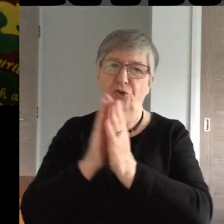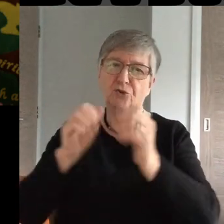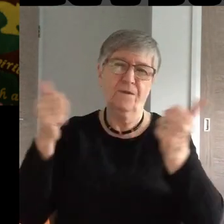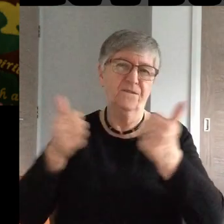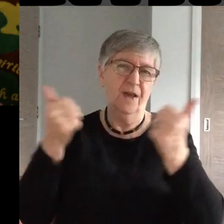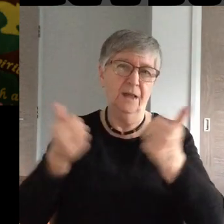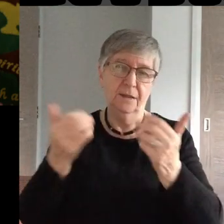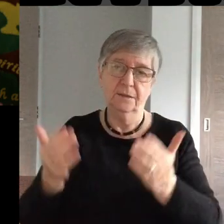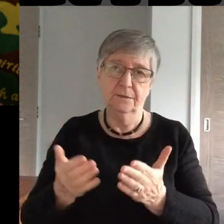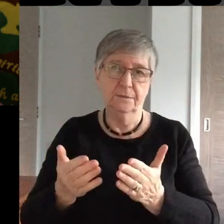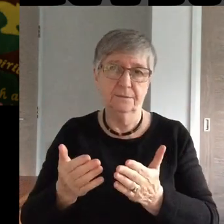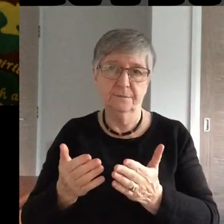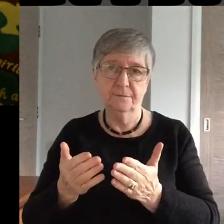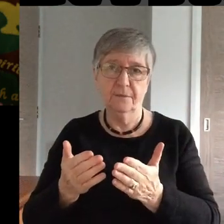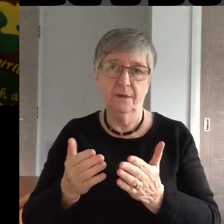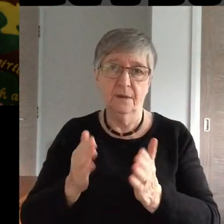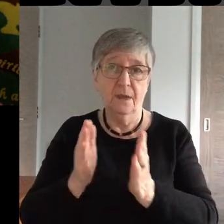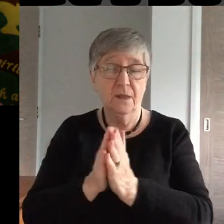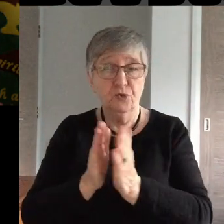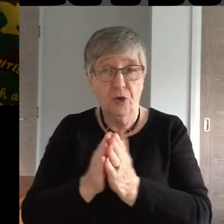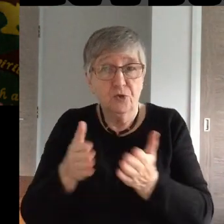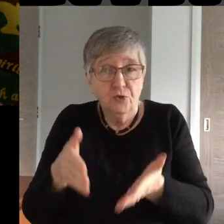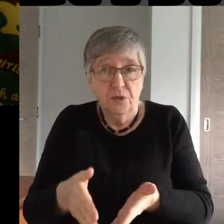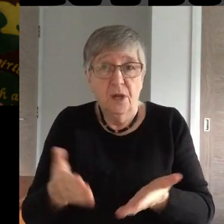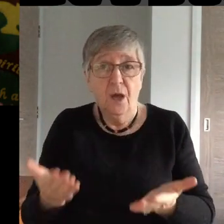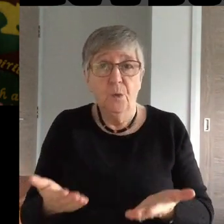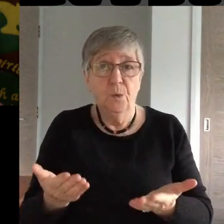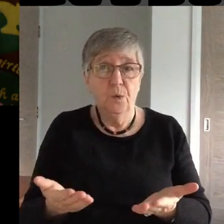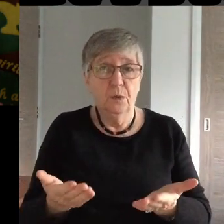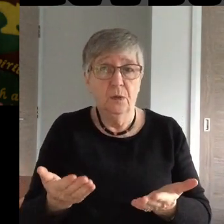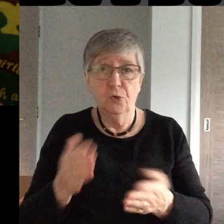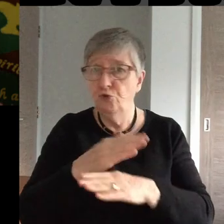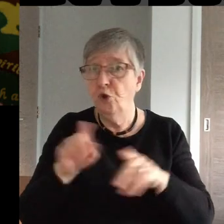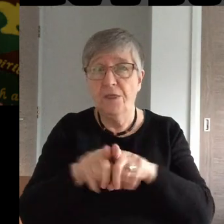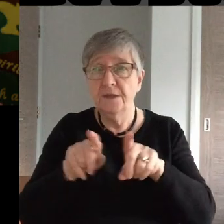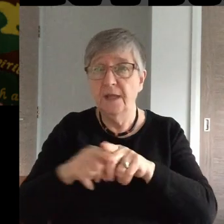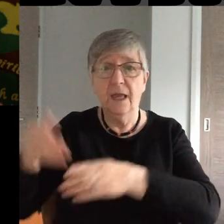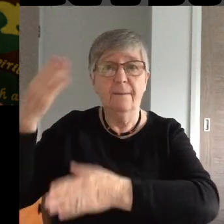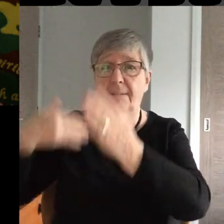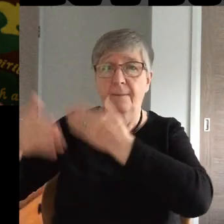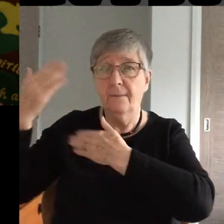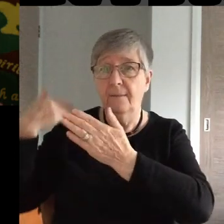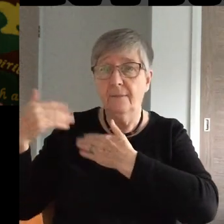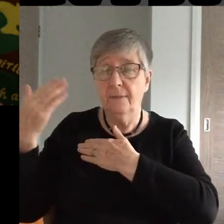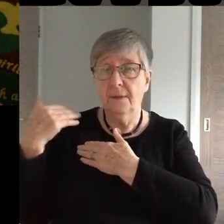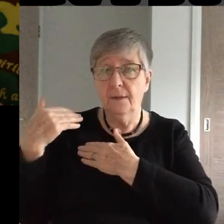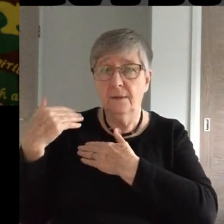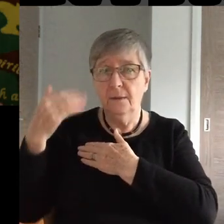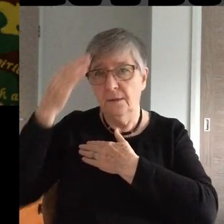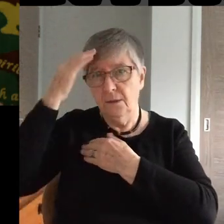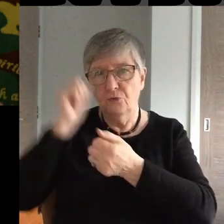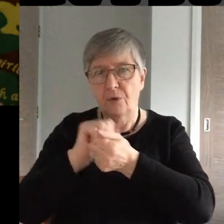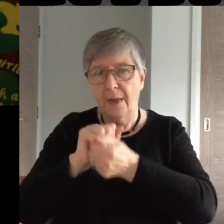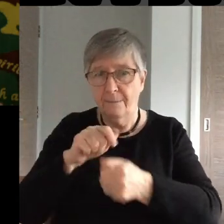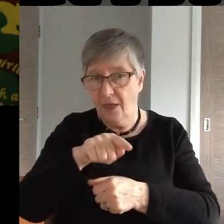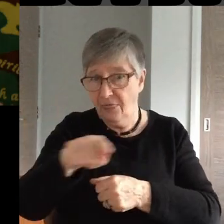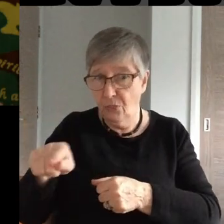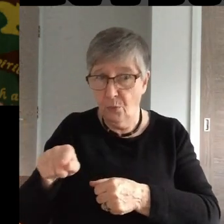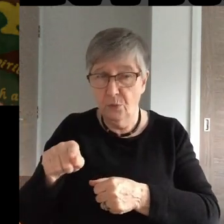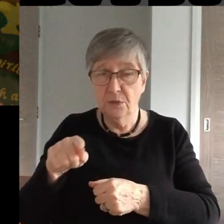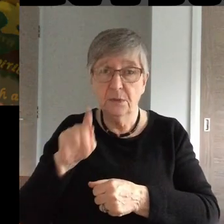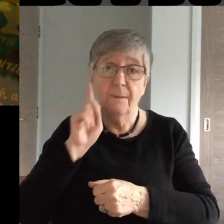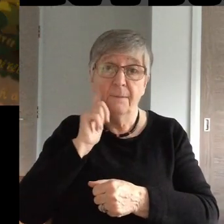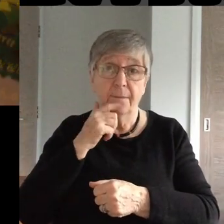now. That the church nowadays isn't like the church in Philippi. Remember, these guys were a